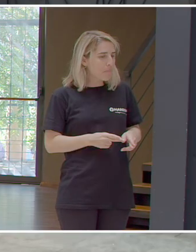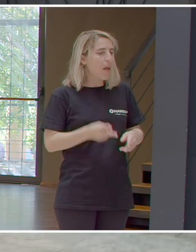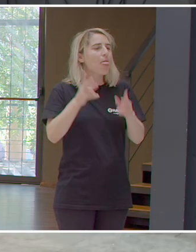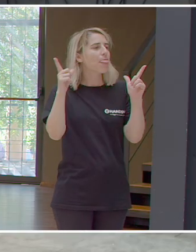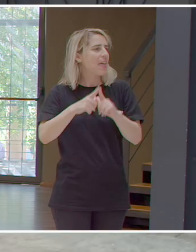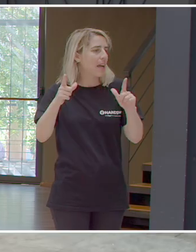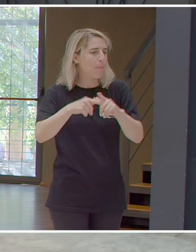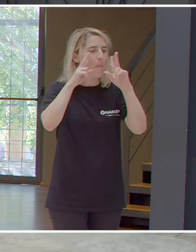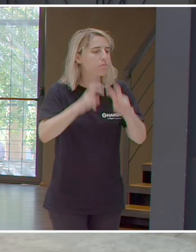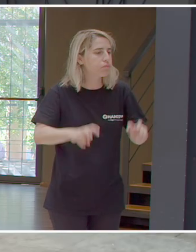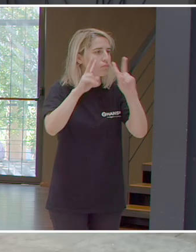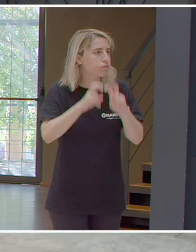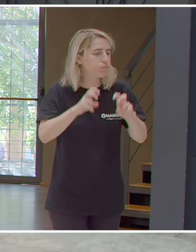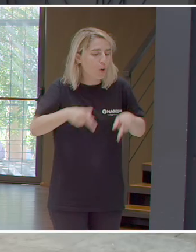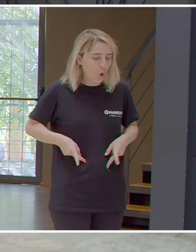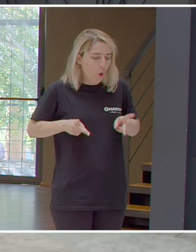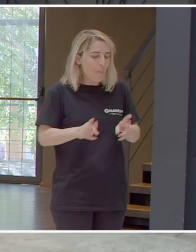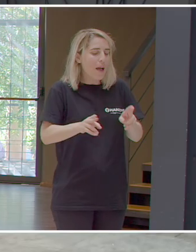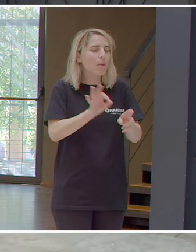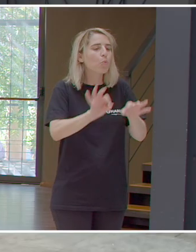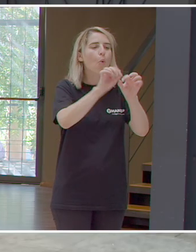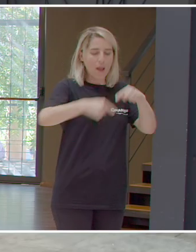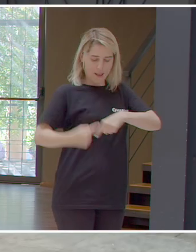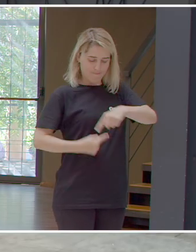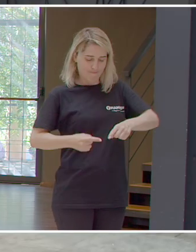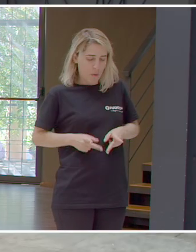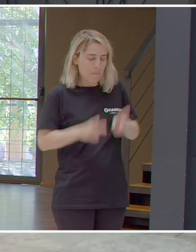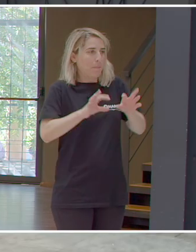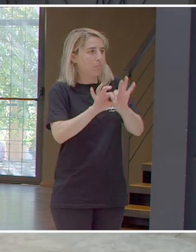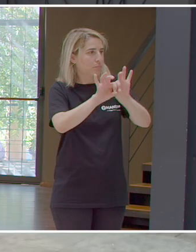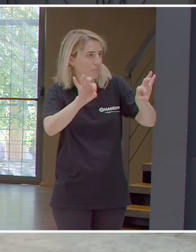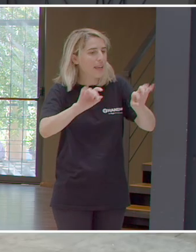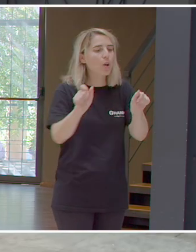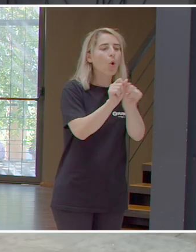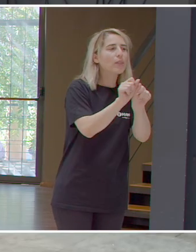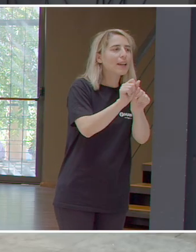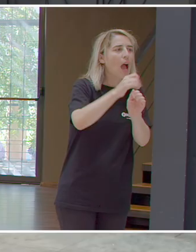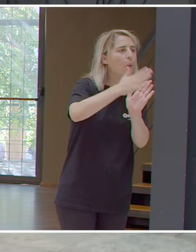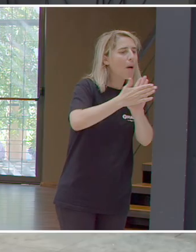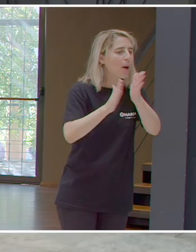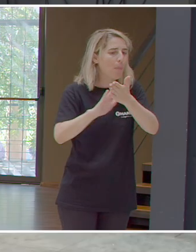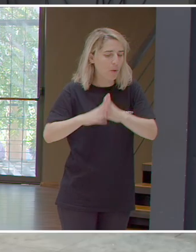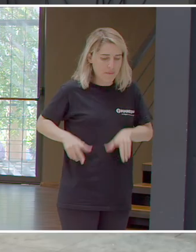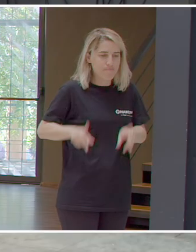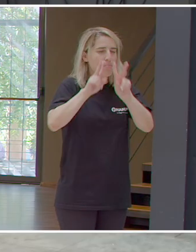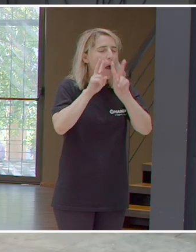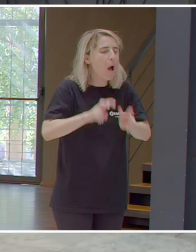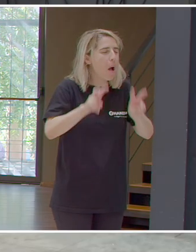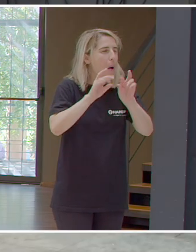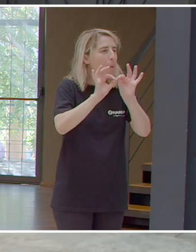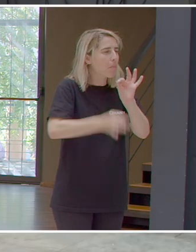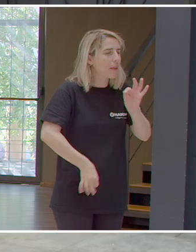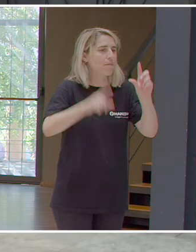of the colon where the cancer is located in, plus adjacent lymph nodes. And what we're doing is we're